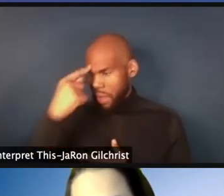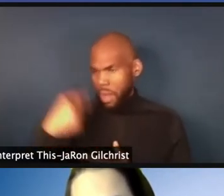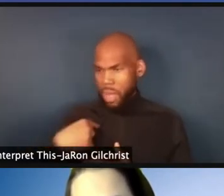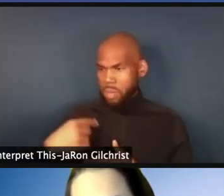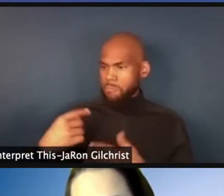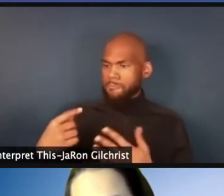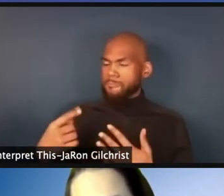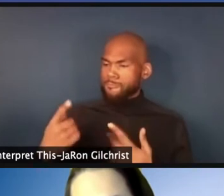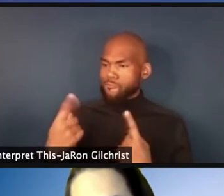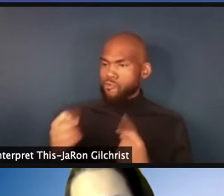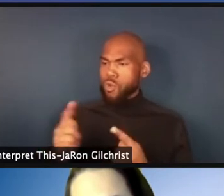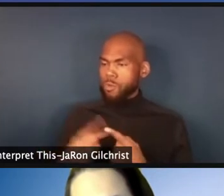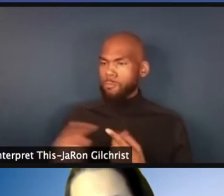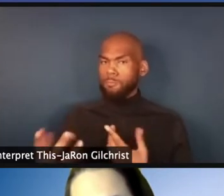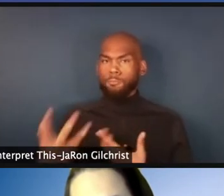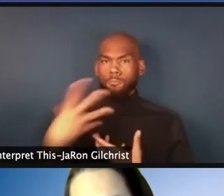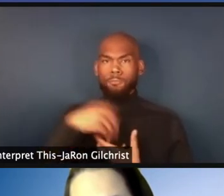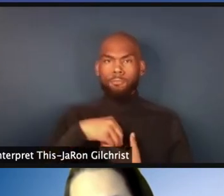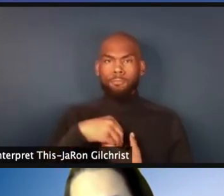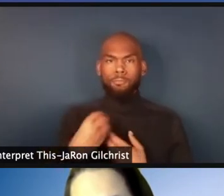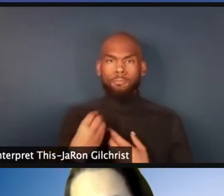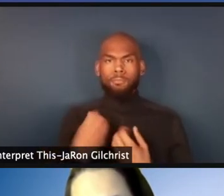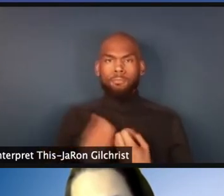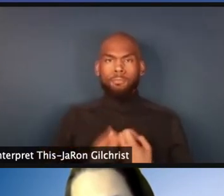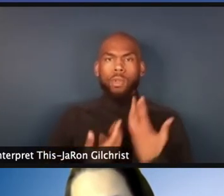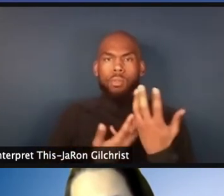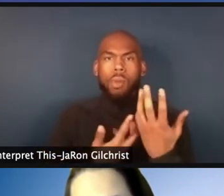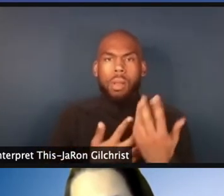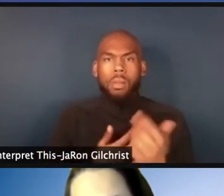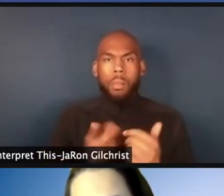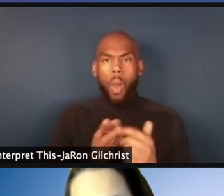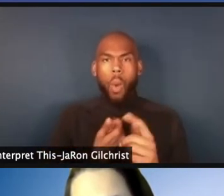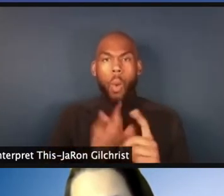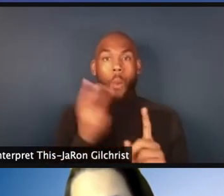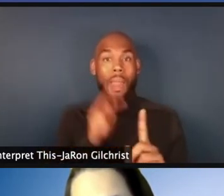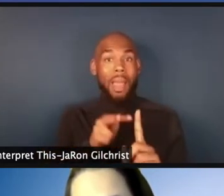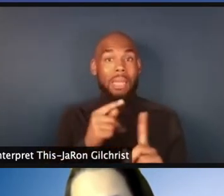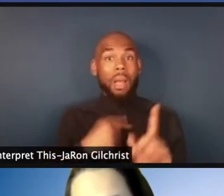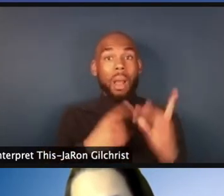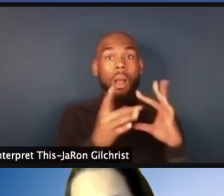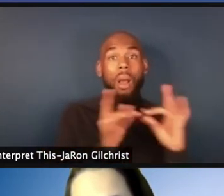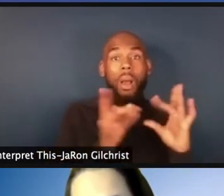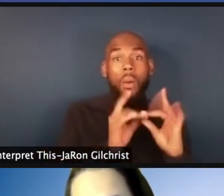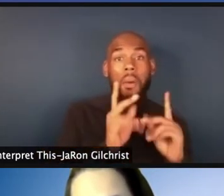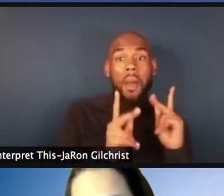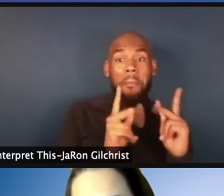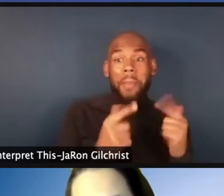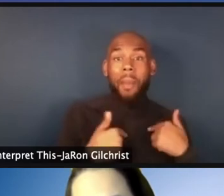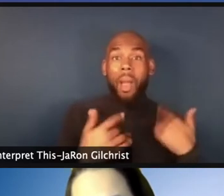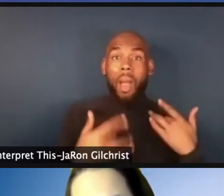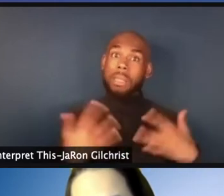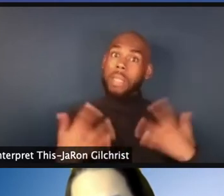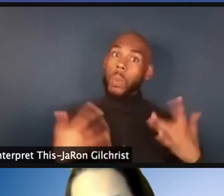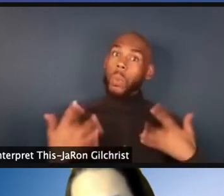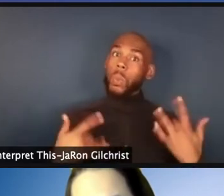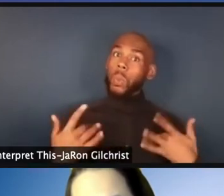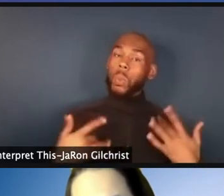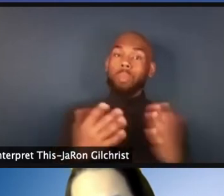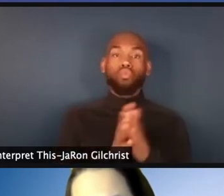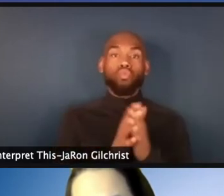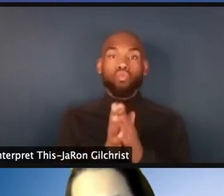own lens. And I started talking to people about it, and I was getting really excited about it. And there was this overwhelming sense that this work hadn't been